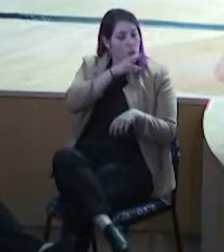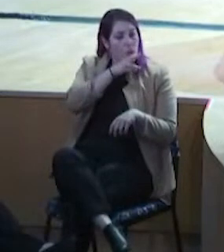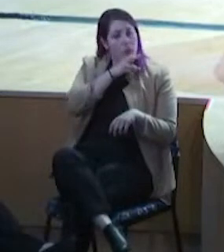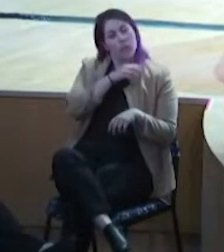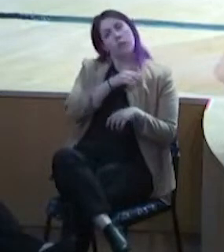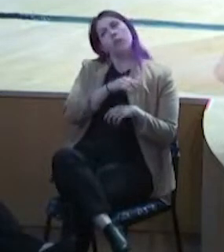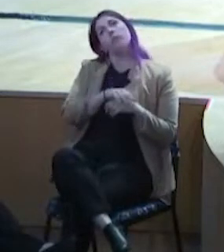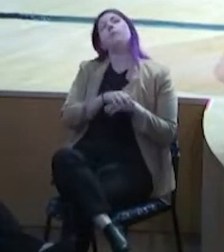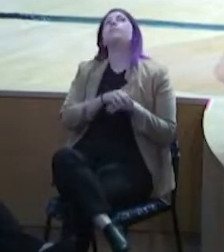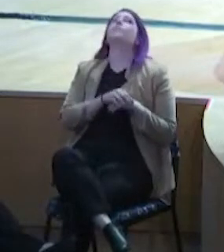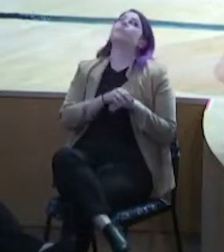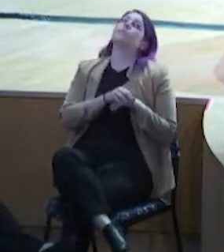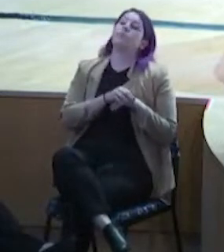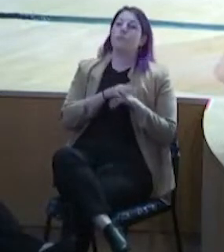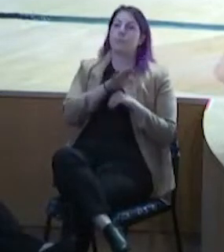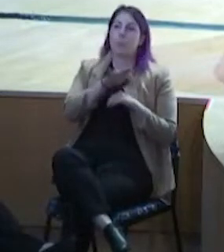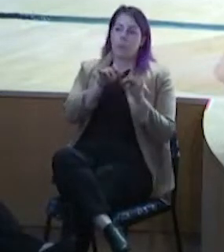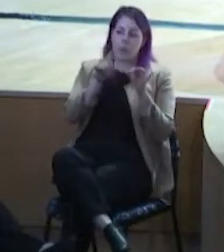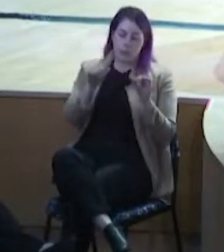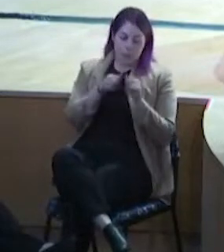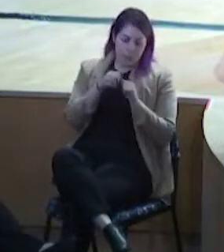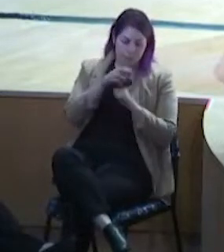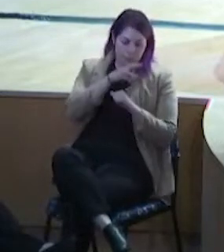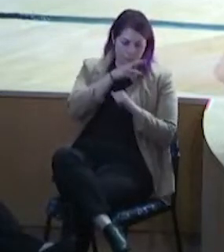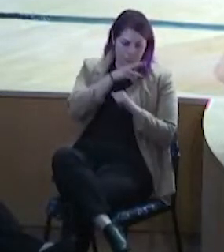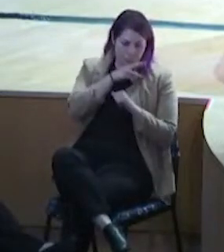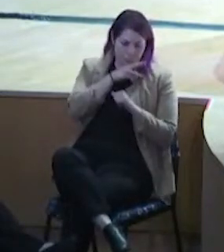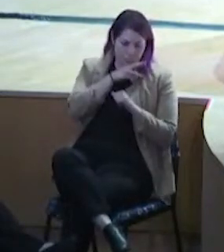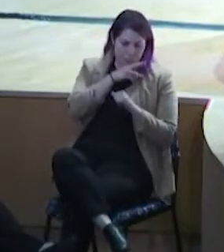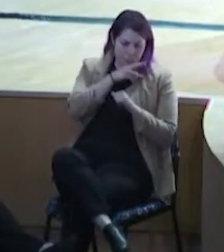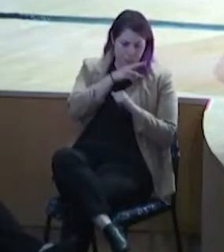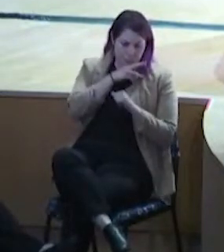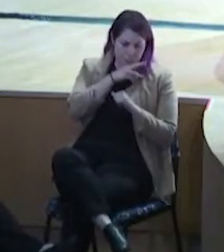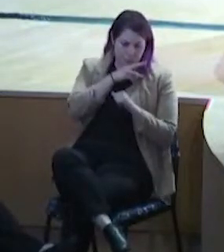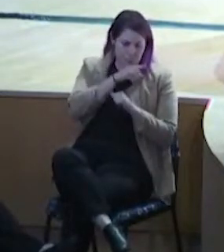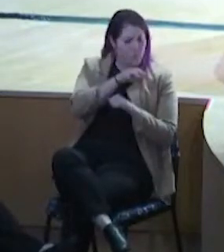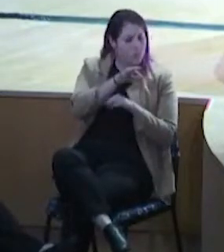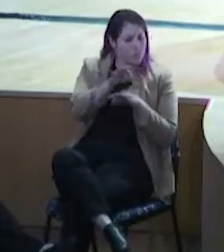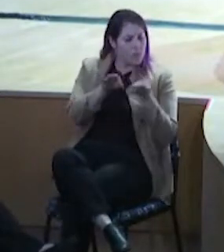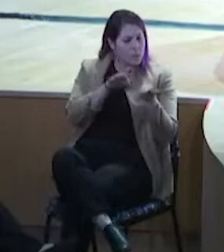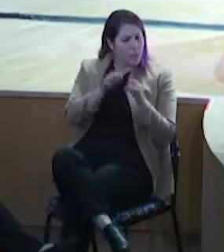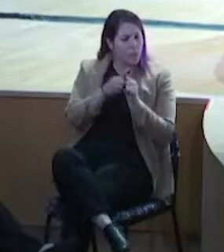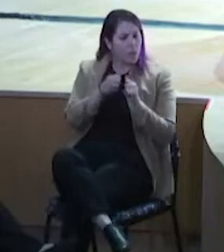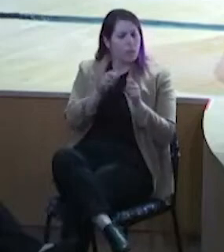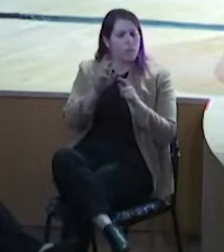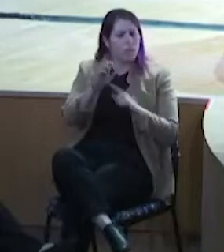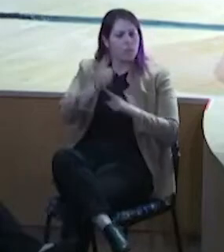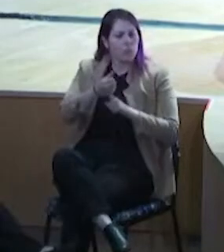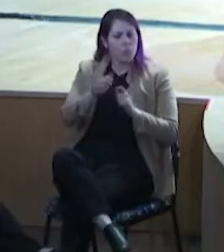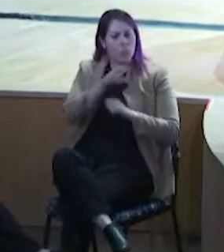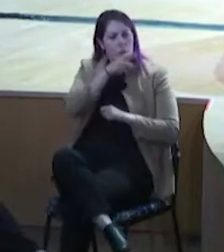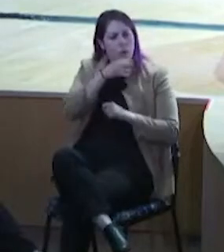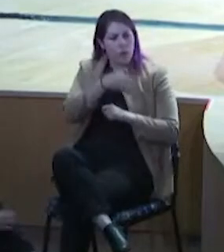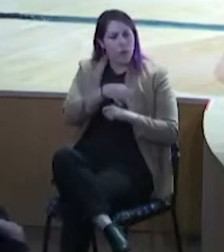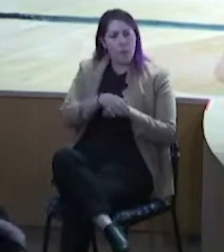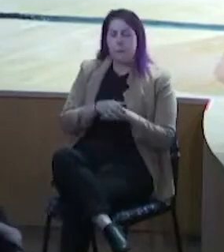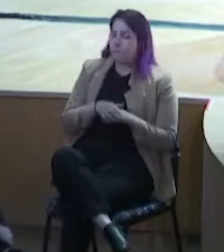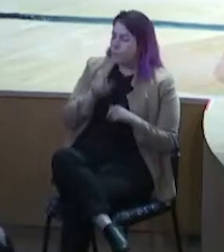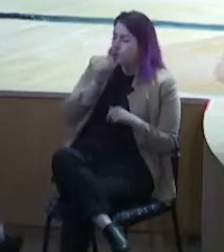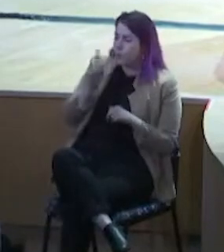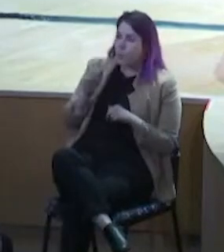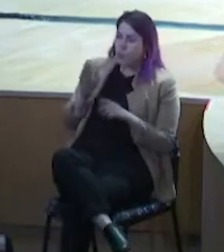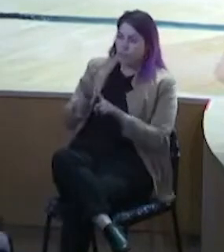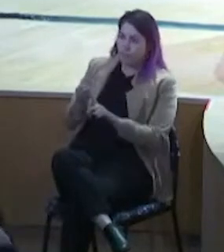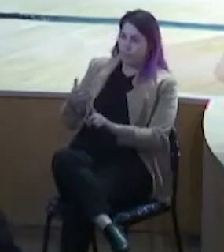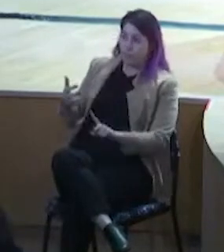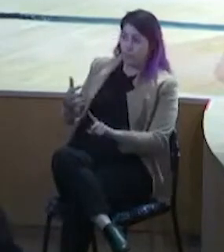unique place in that. Could you sort of talk through Apapua'a and the terrace? Yeah, totally. So I'm going to expound on this a